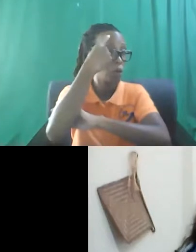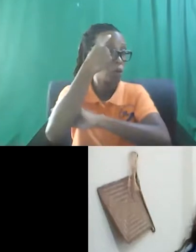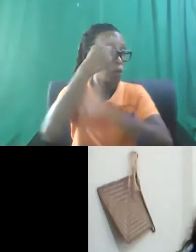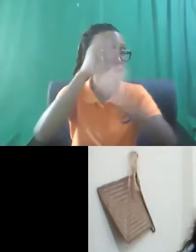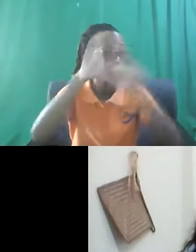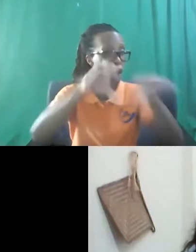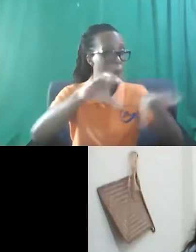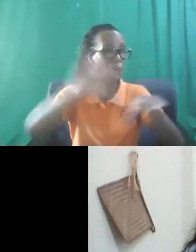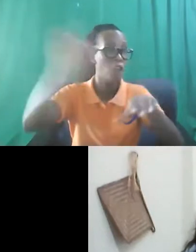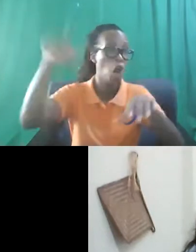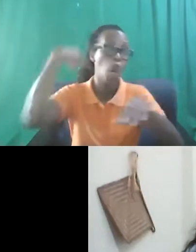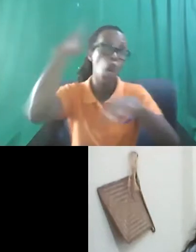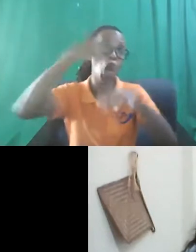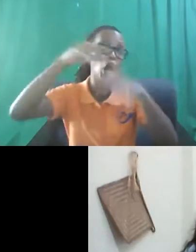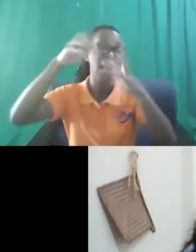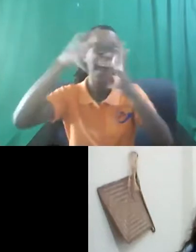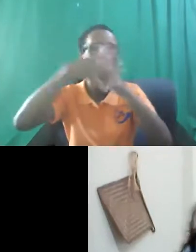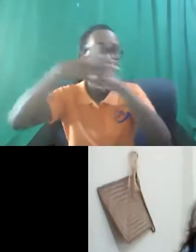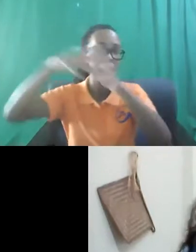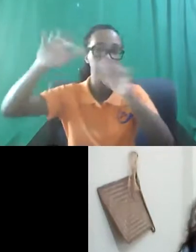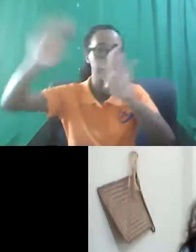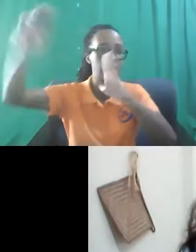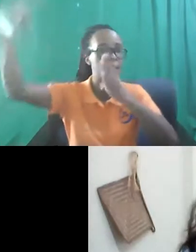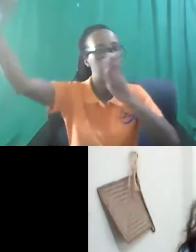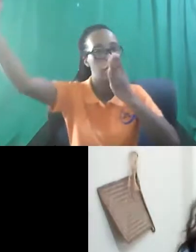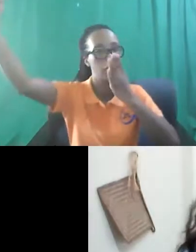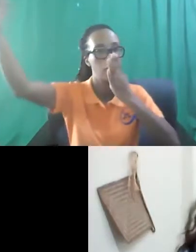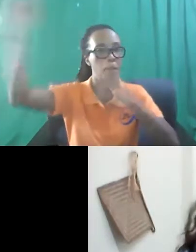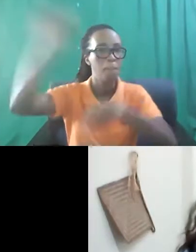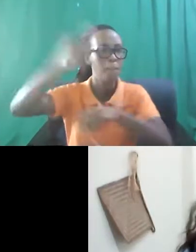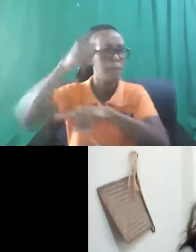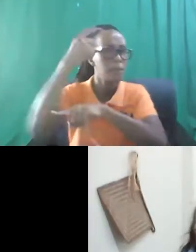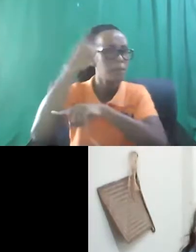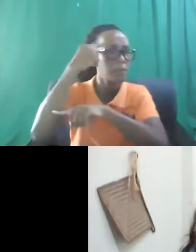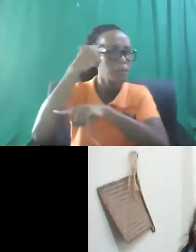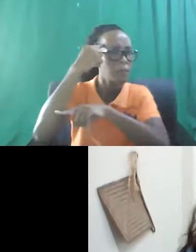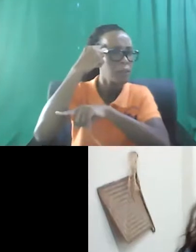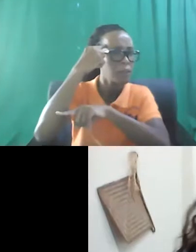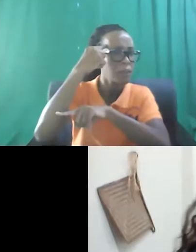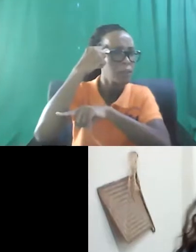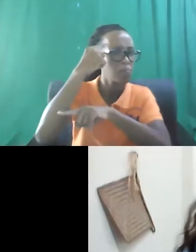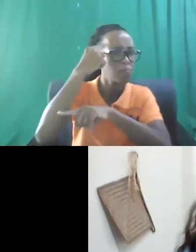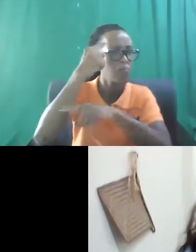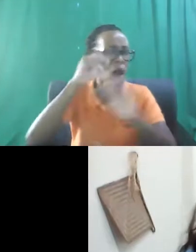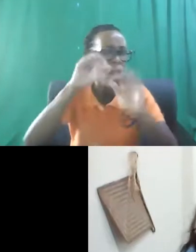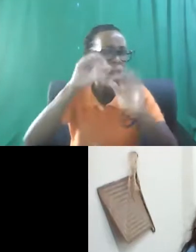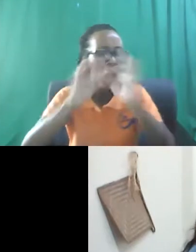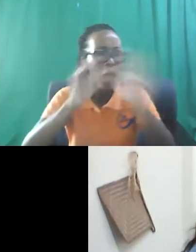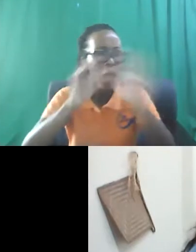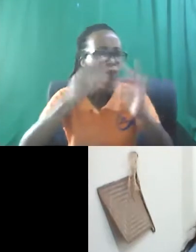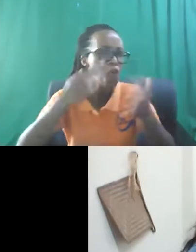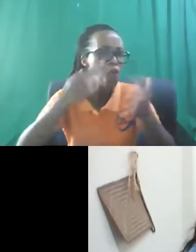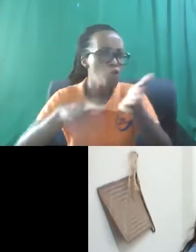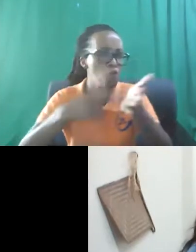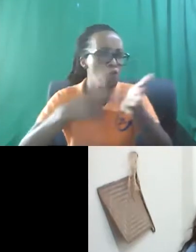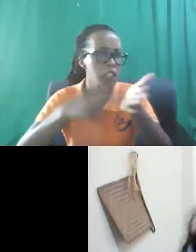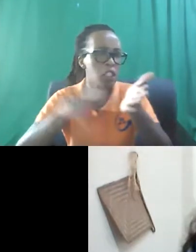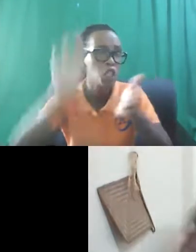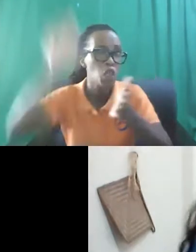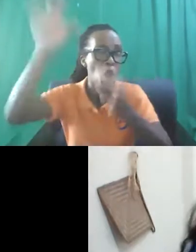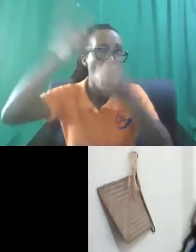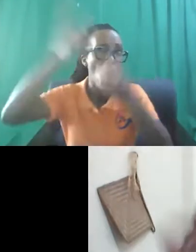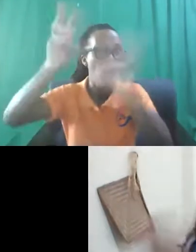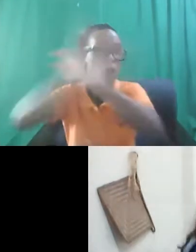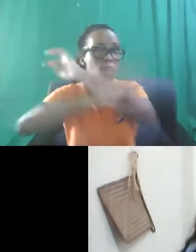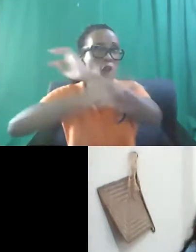So now we have to think about the suitability of our like research methods for studying Caribbean languages. And just because